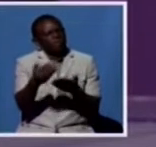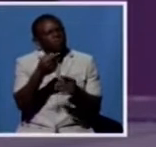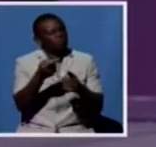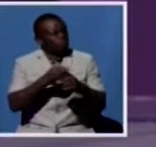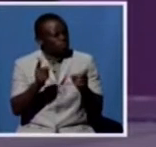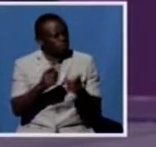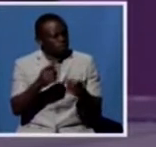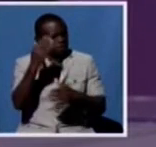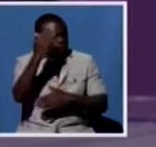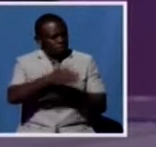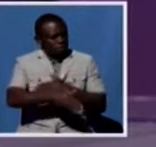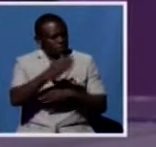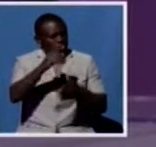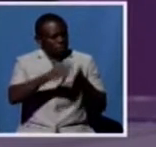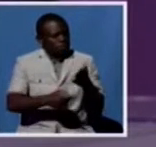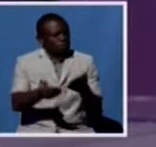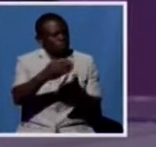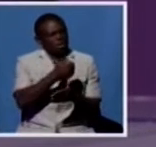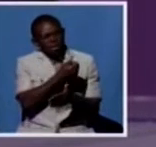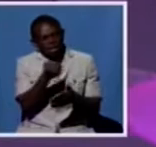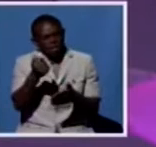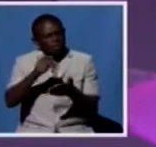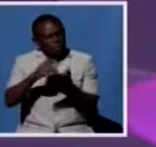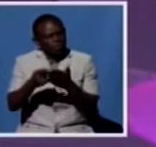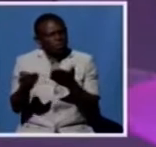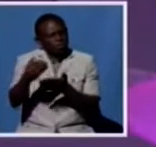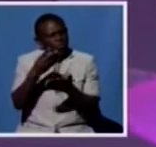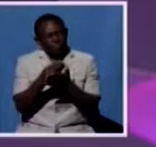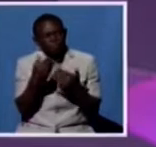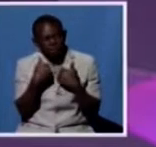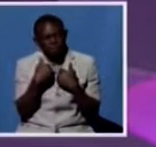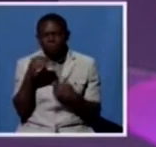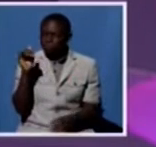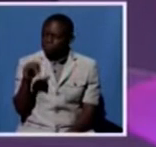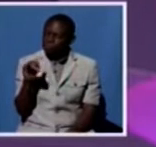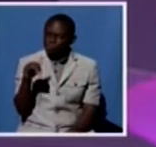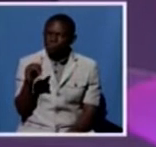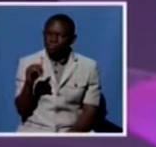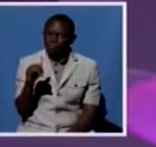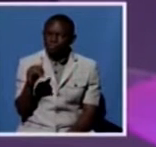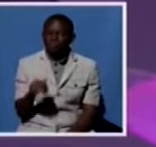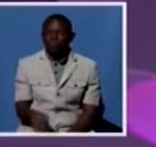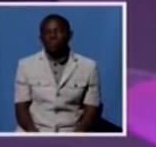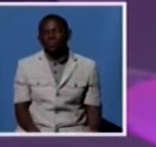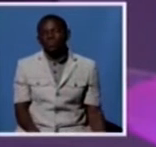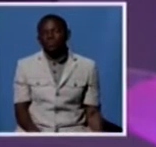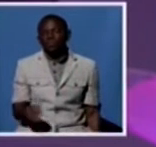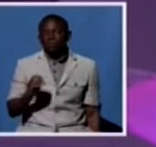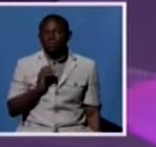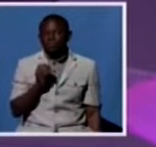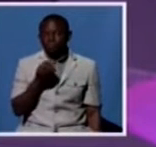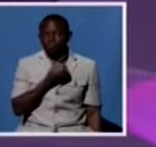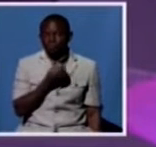Yes. More funds for the road. Yes. First of all, the sources of our funds from the local